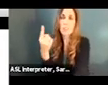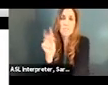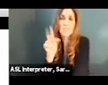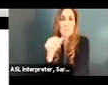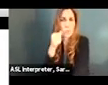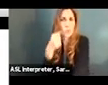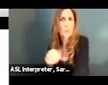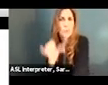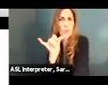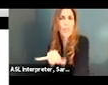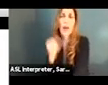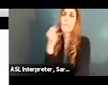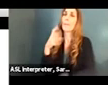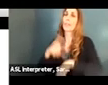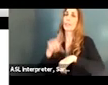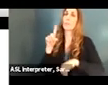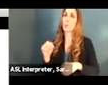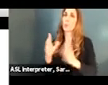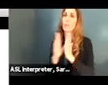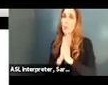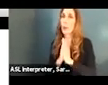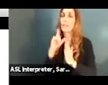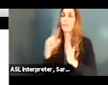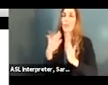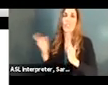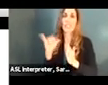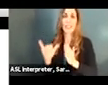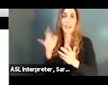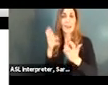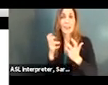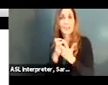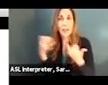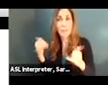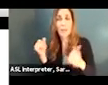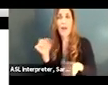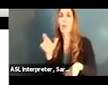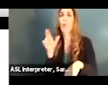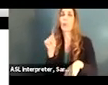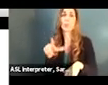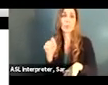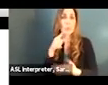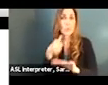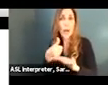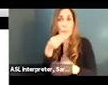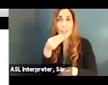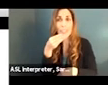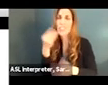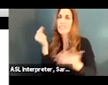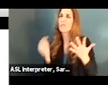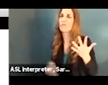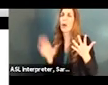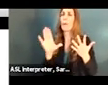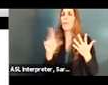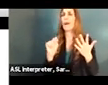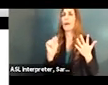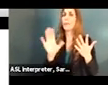keep that in mind. A lot of times though, we do get requests for things like adaptive play or tools for eating, things like that as well.